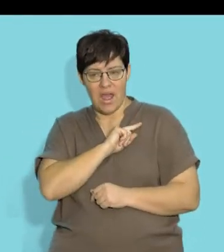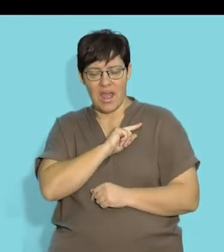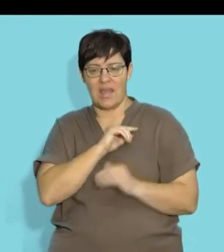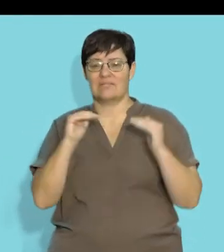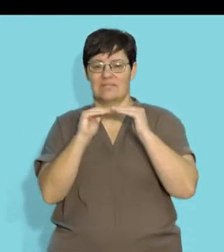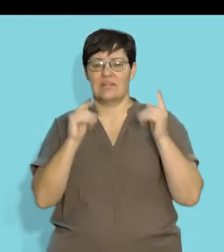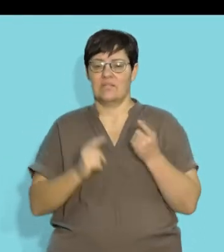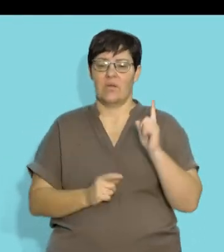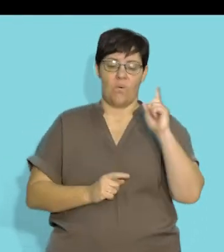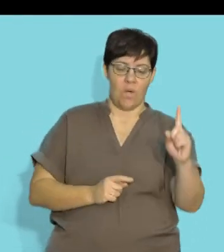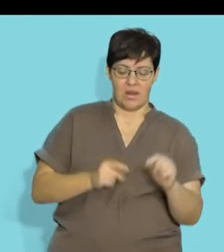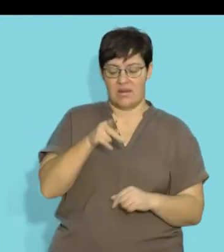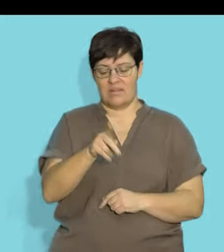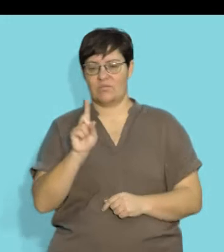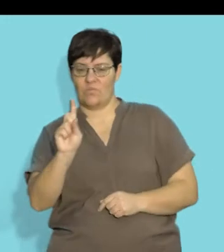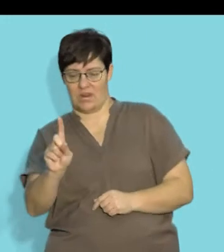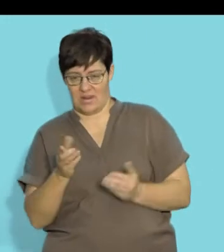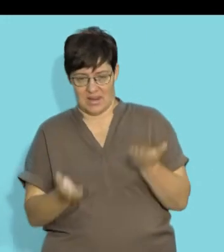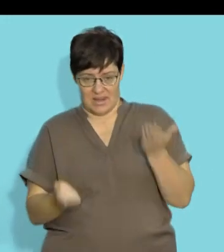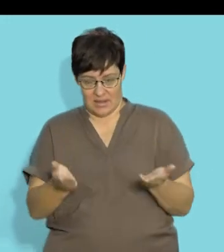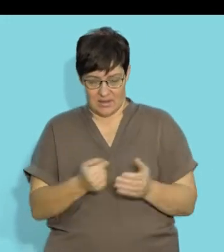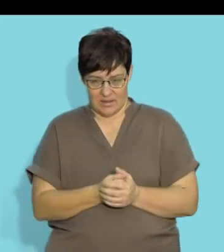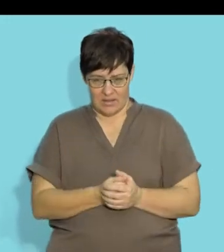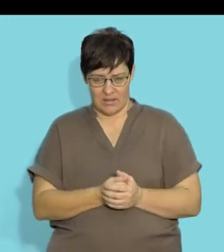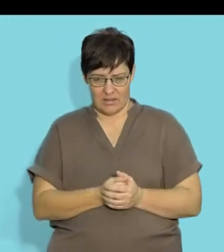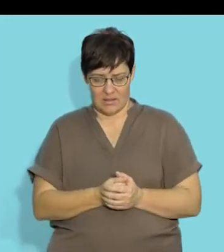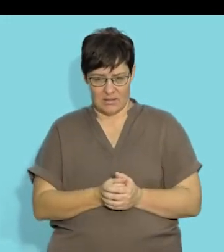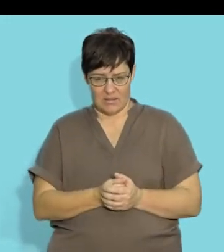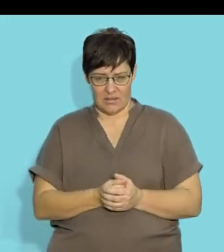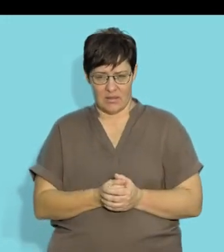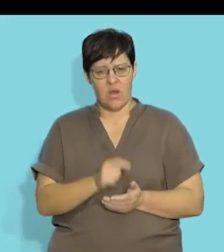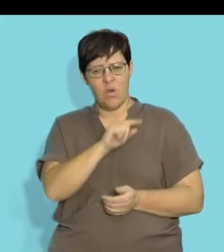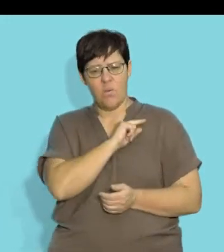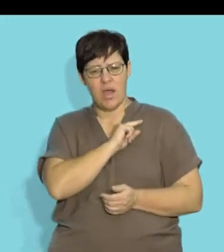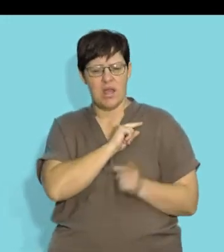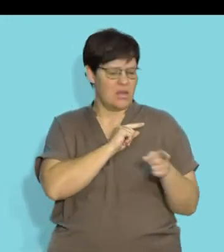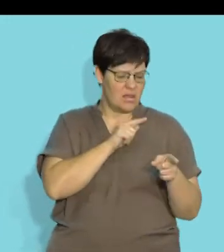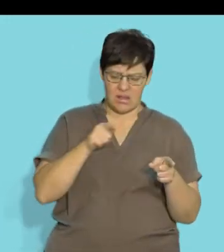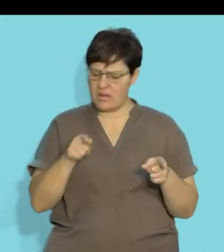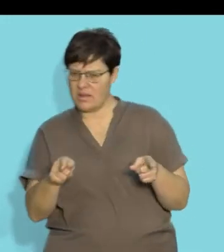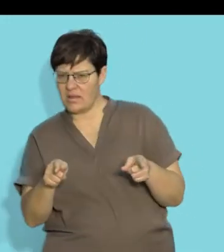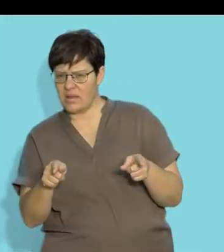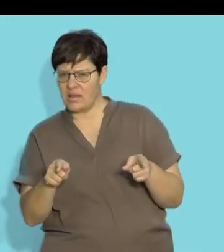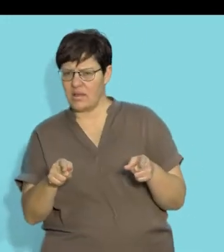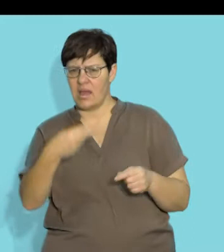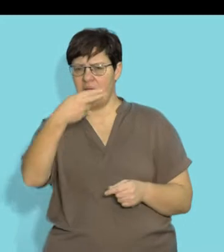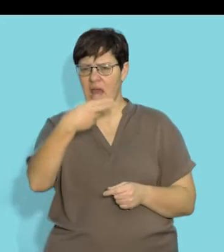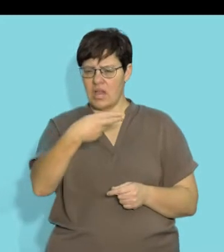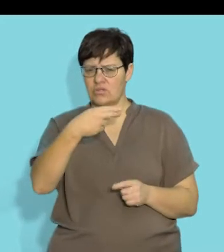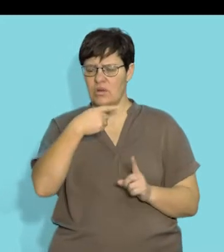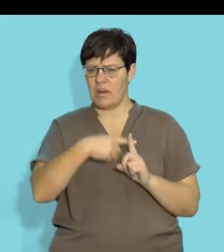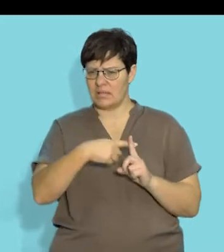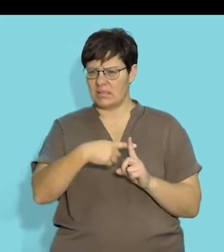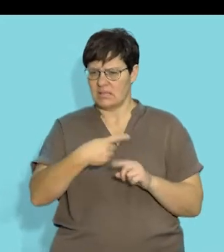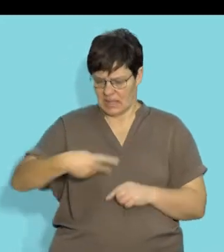ratio 1:1, right? Why is it that the concentration of the H plus ions